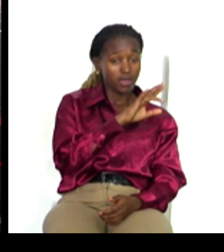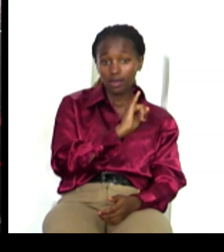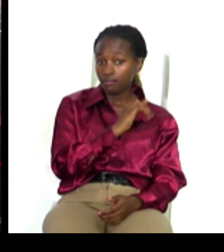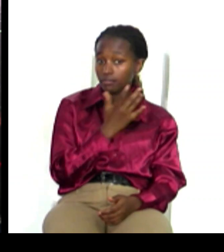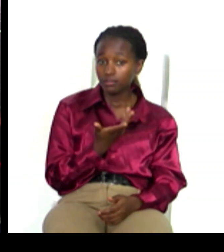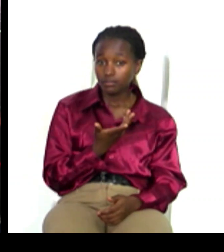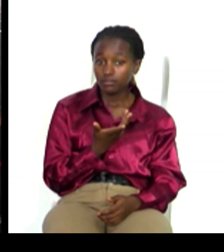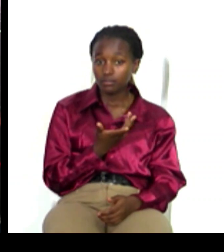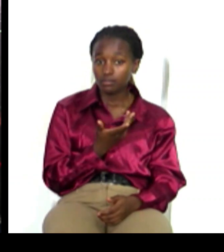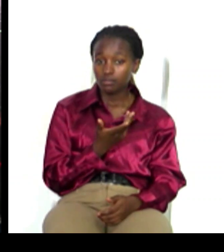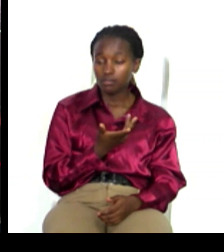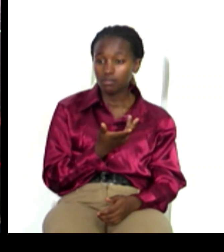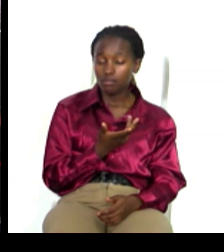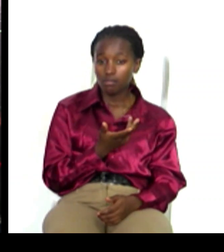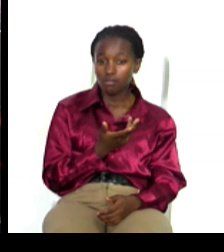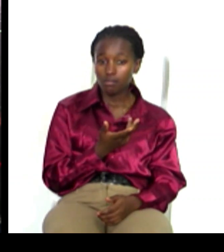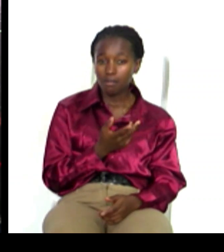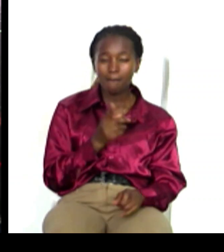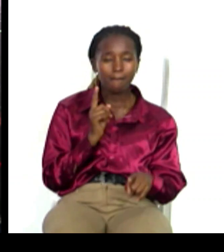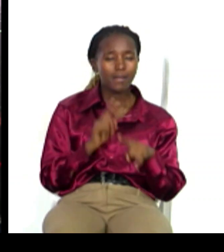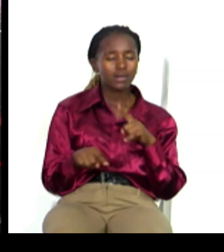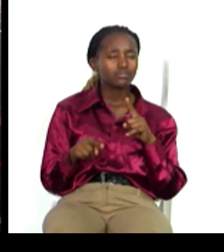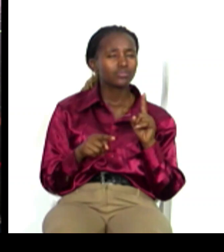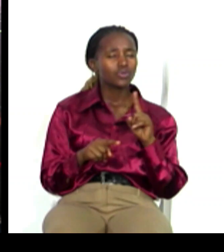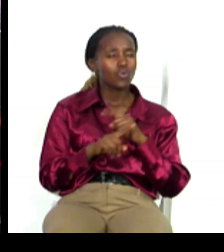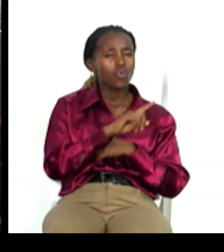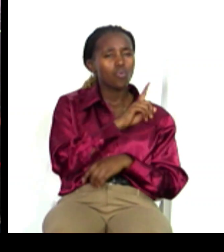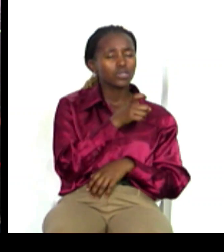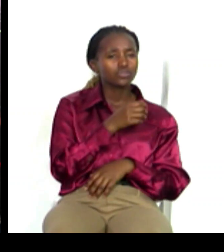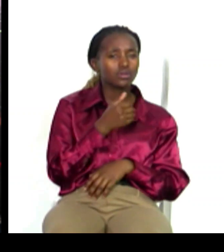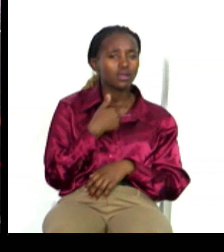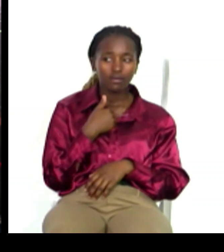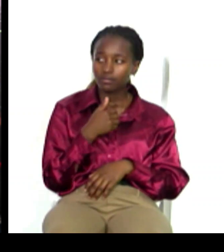visually impaired. Do we really need to,